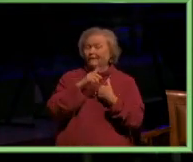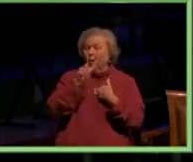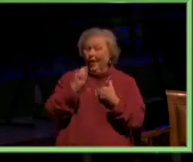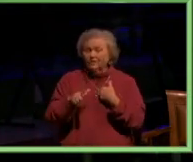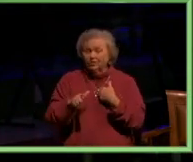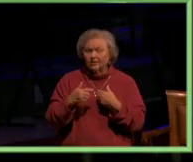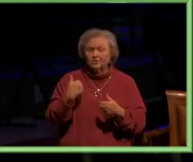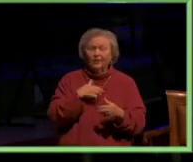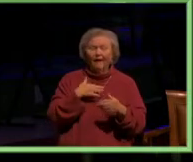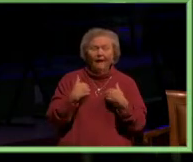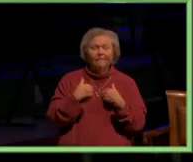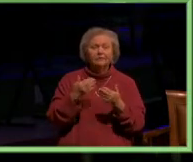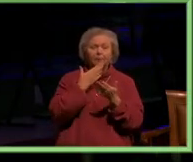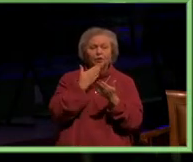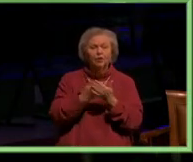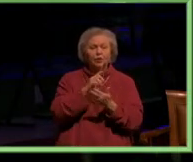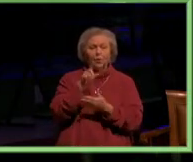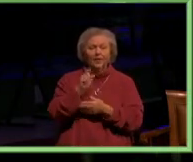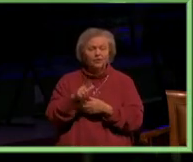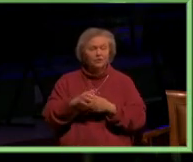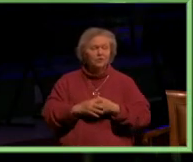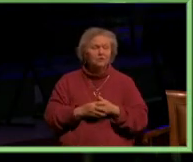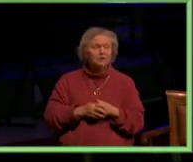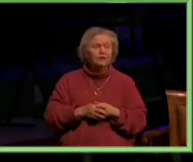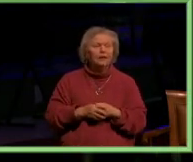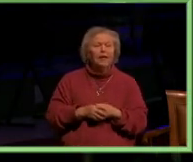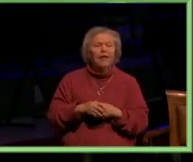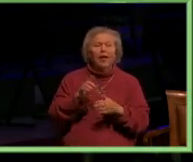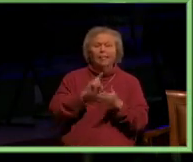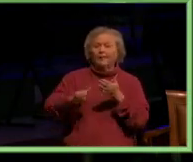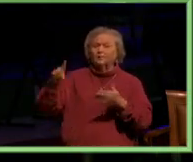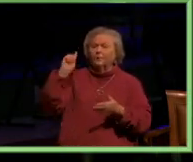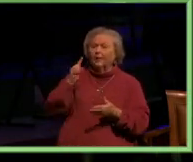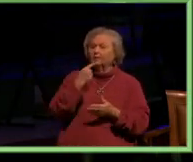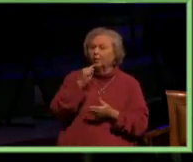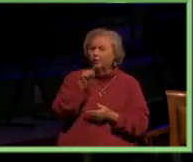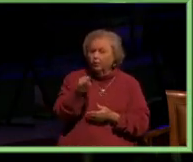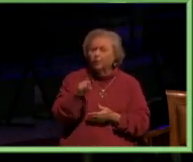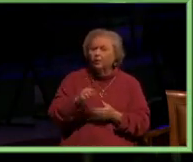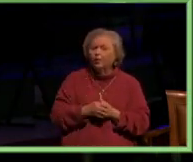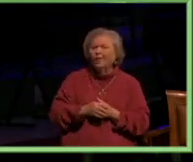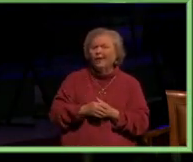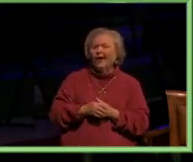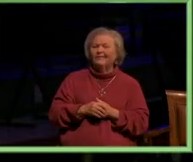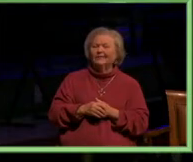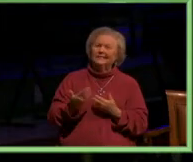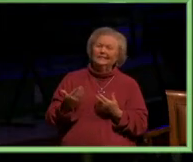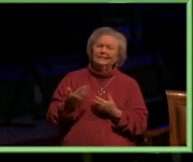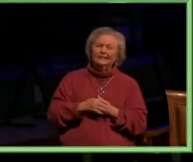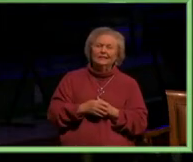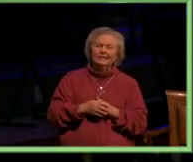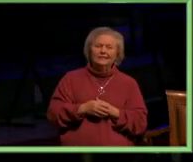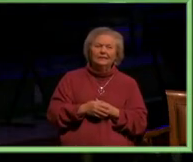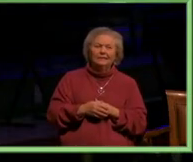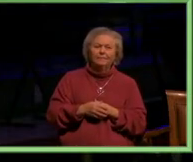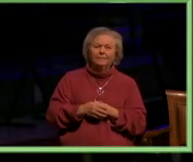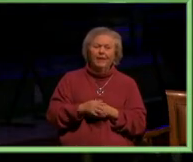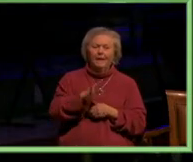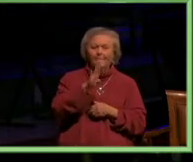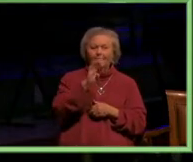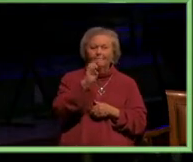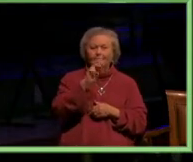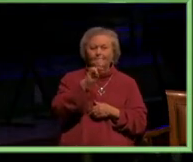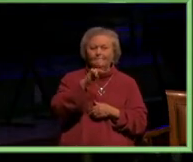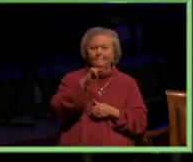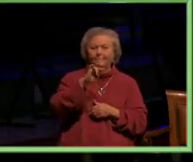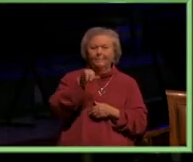some ways to answer those already. Last week I did tell you that we were having a little bit of issue at the last minute, and that Benji, our executive pastor,